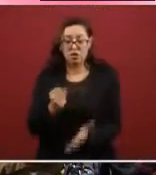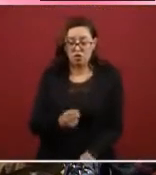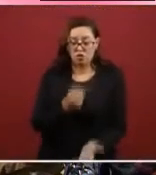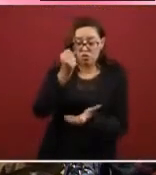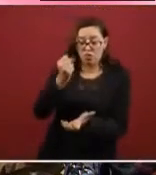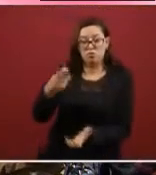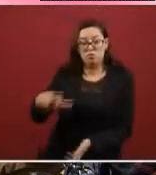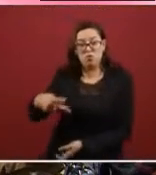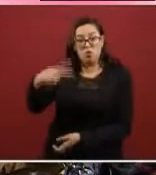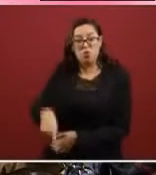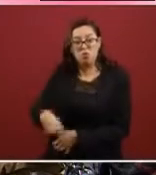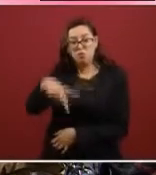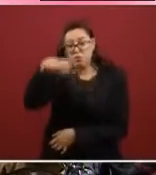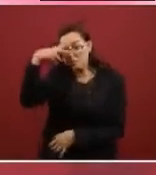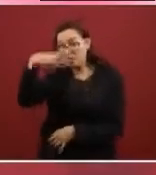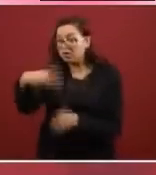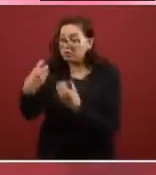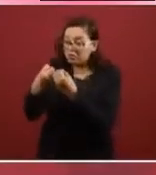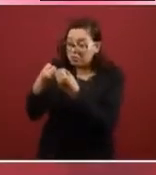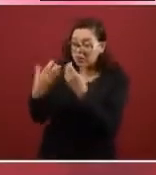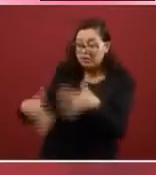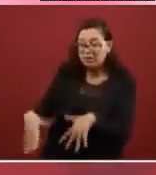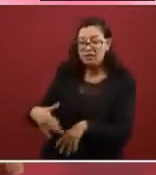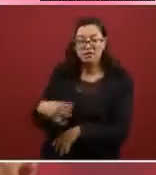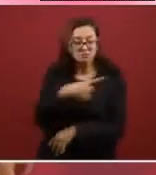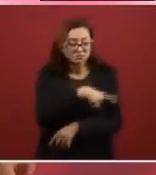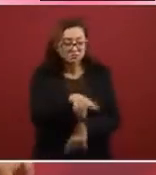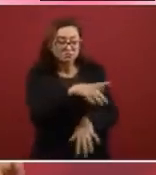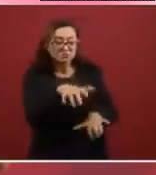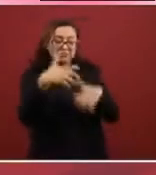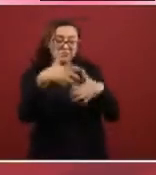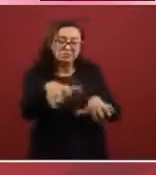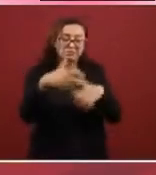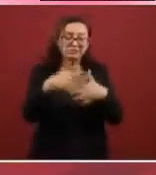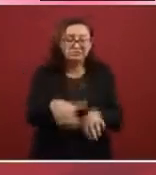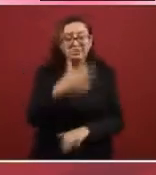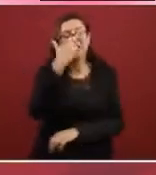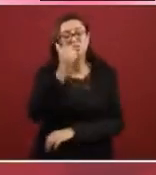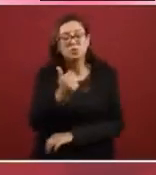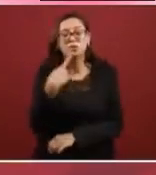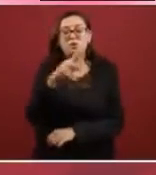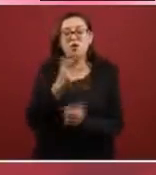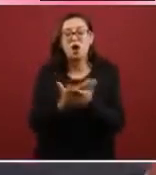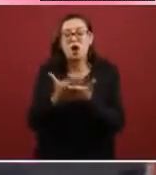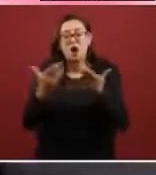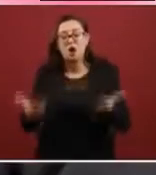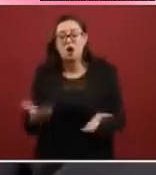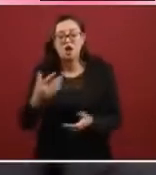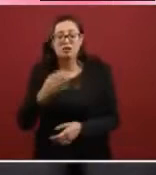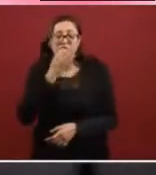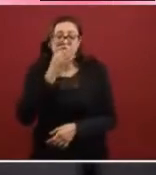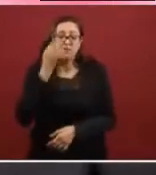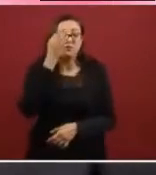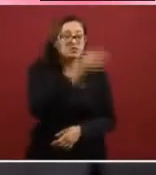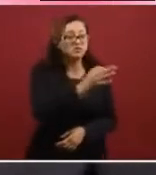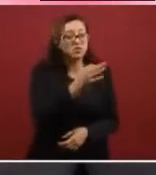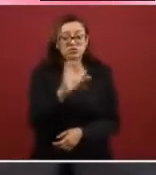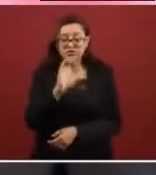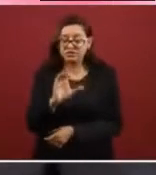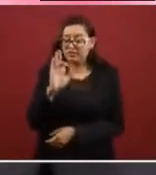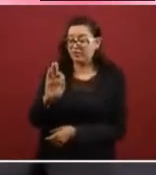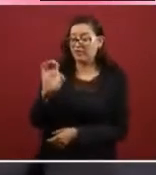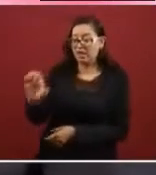protesting ahora, that now la Comisión Federal de Electricidad, the Commission, es una empresa Commission pública. Is now a